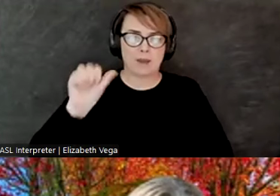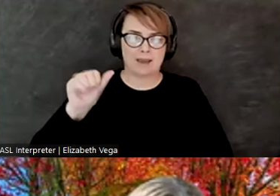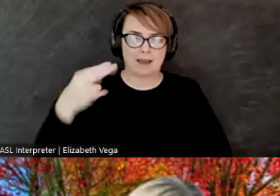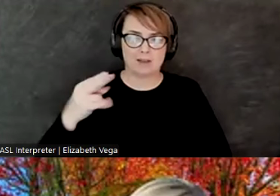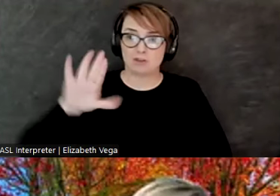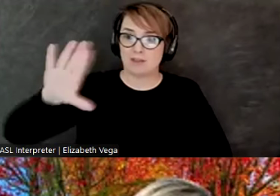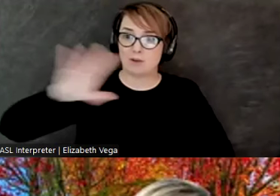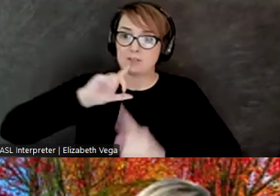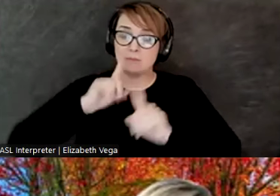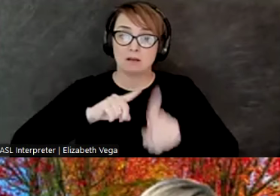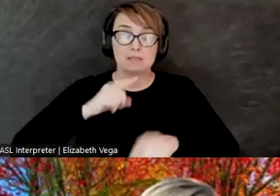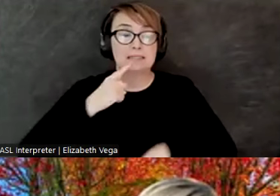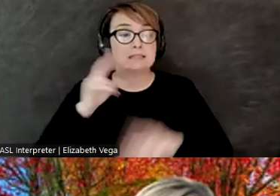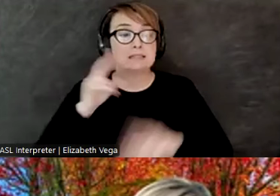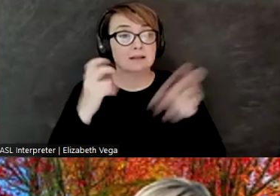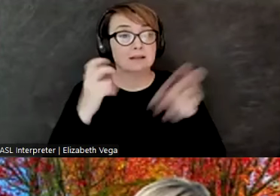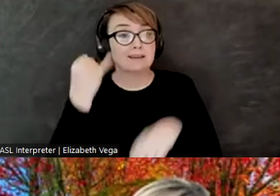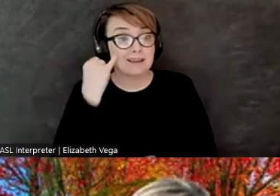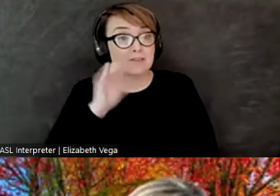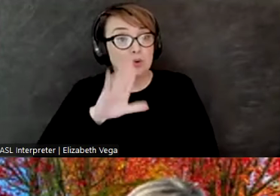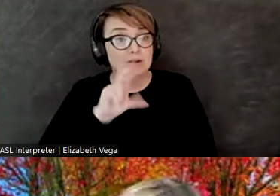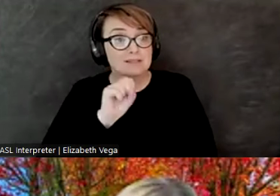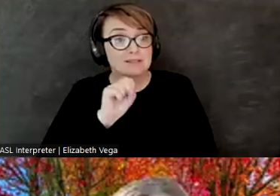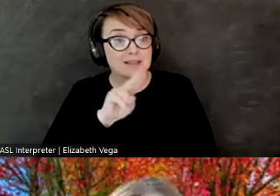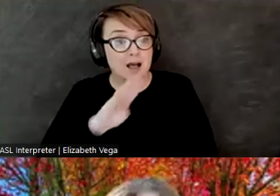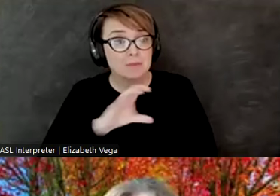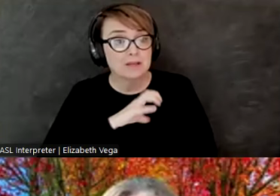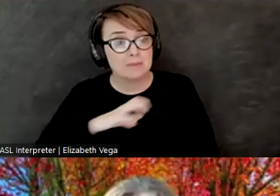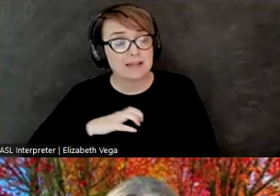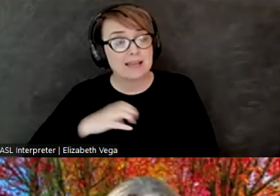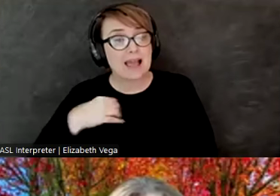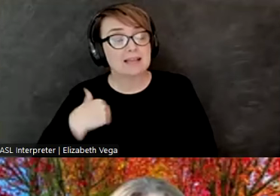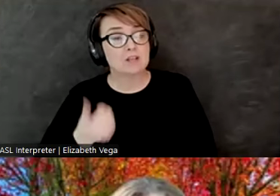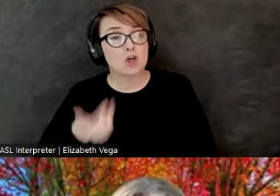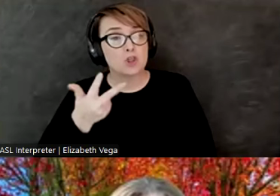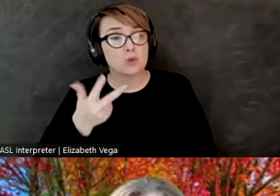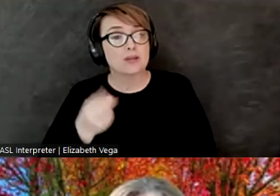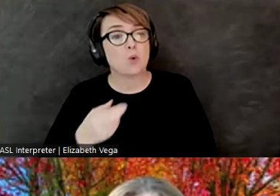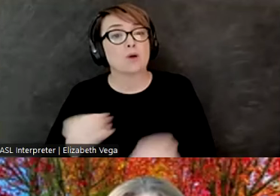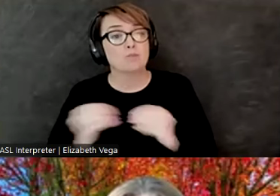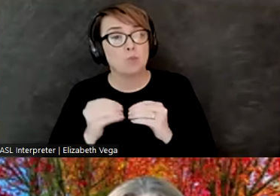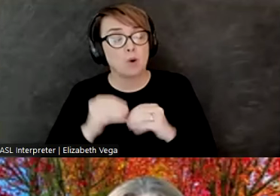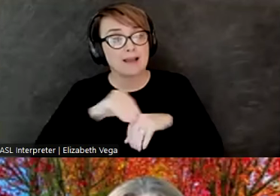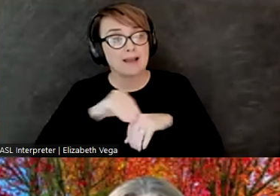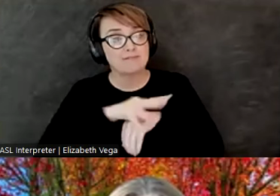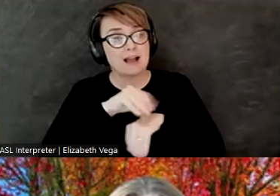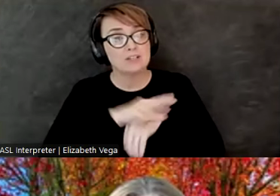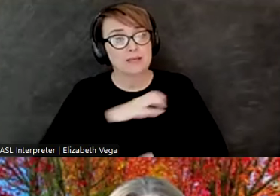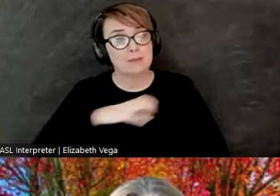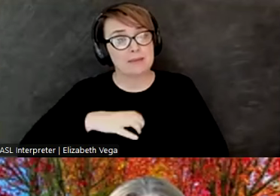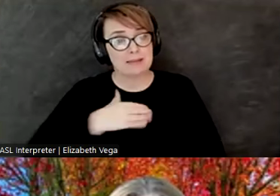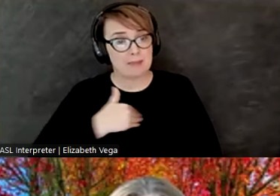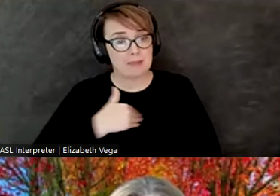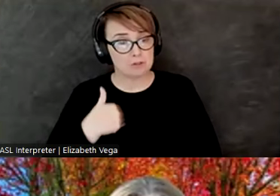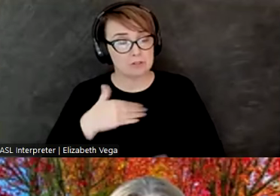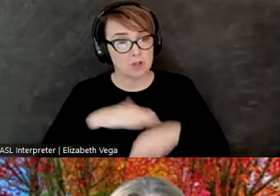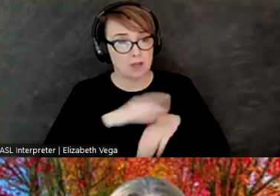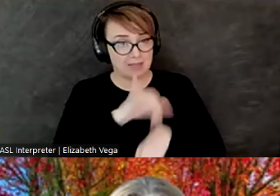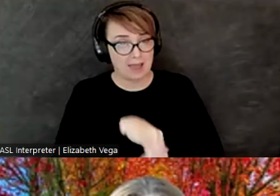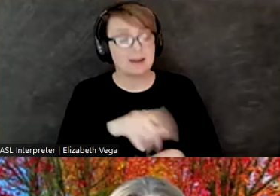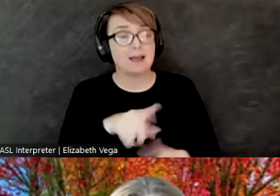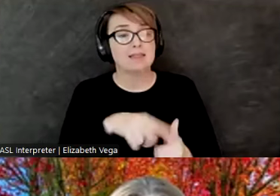your subcommittee has three or more advisory committee members on it, then that subcommittee